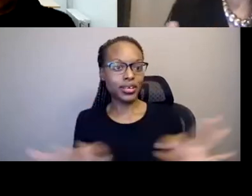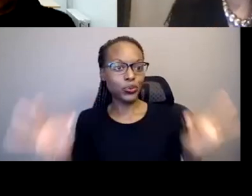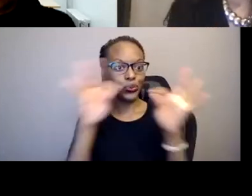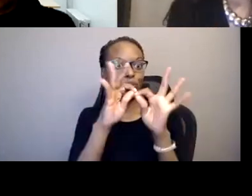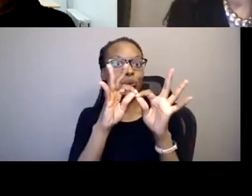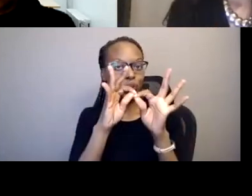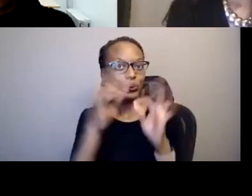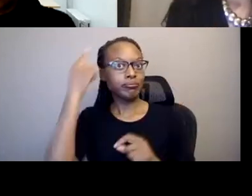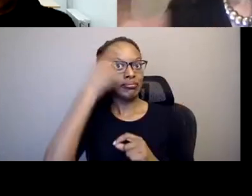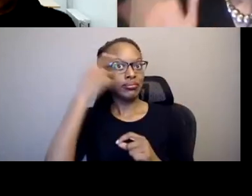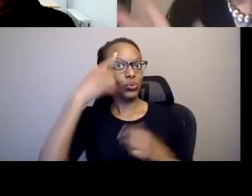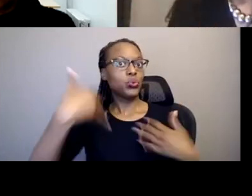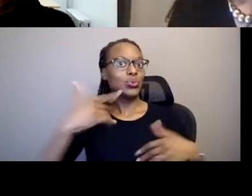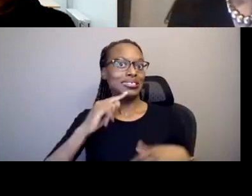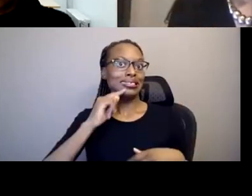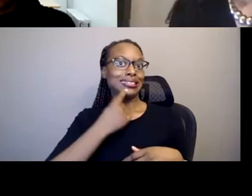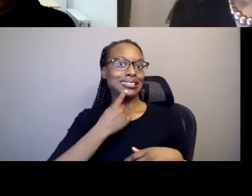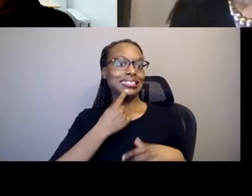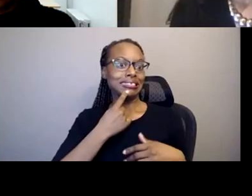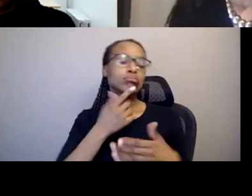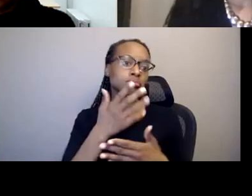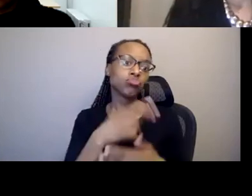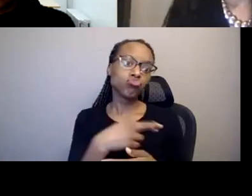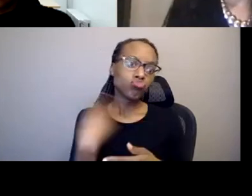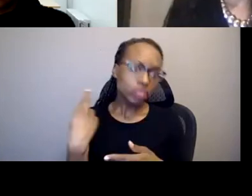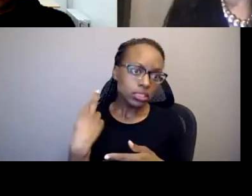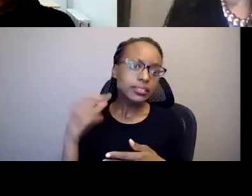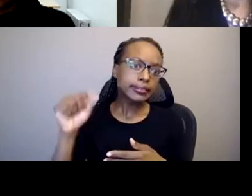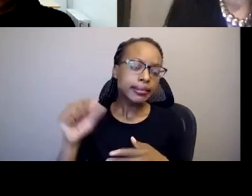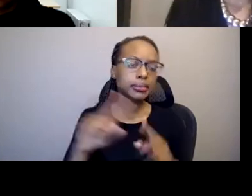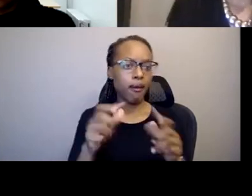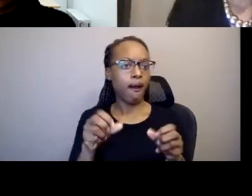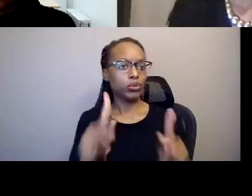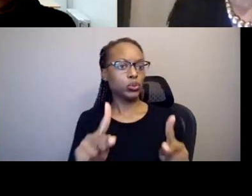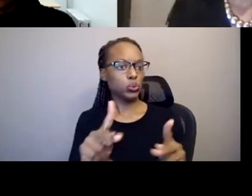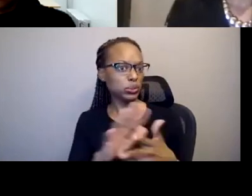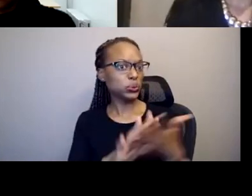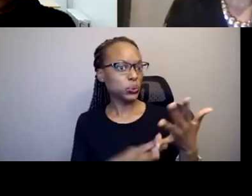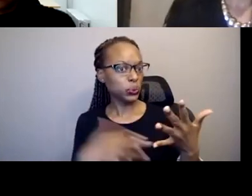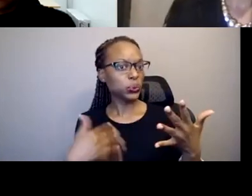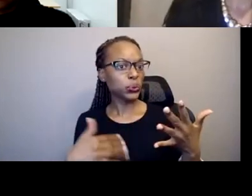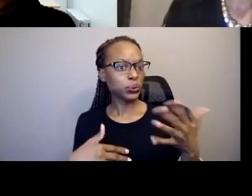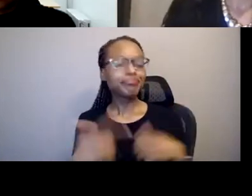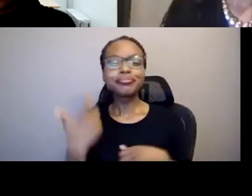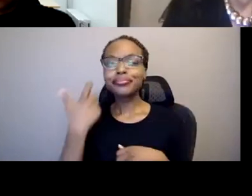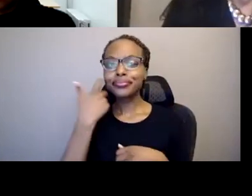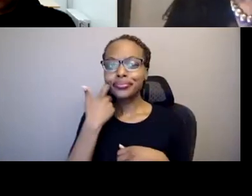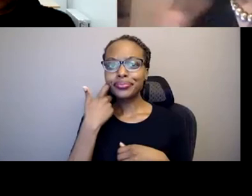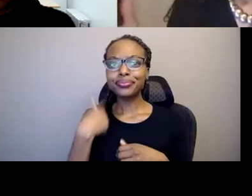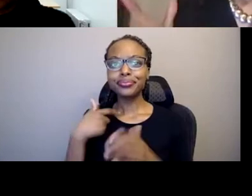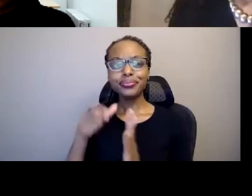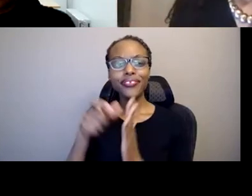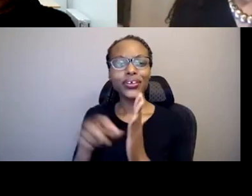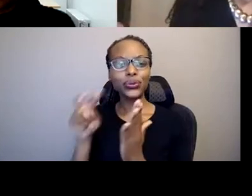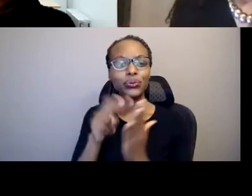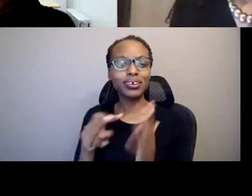opportunities. So this may be a little bit controversial to say, but just the other day I was reading an article by Ai Weiwei, one of our